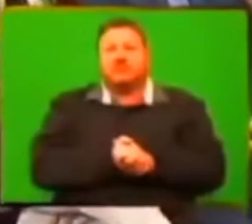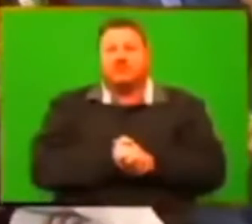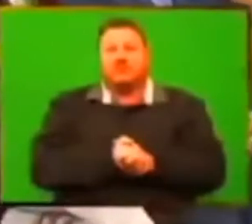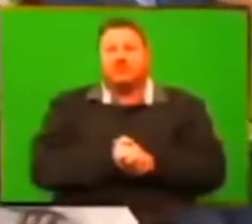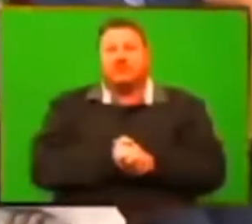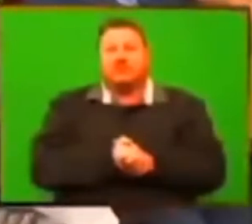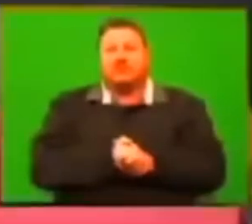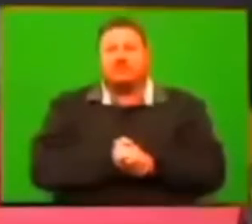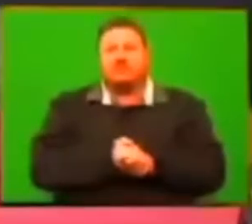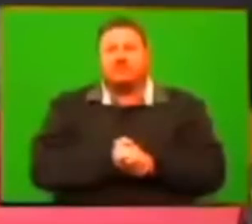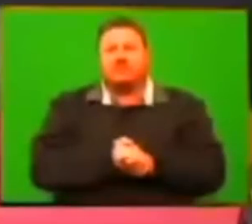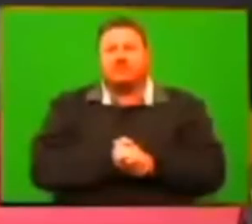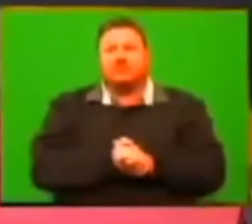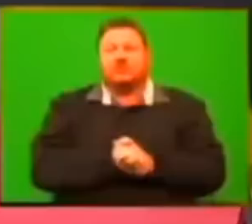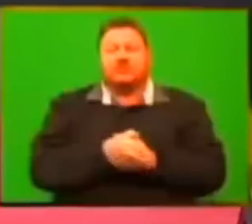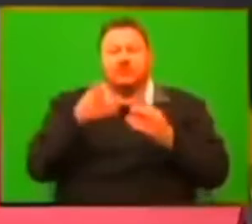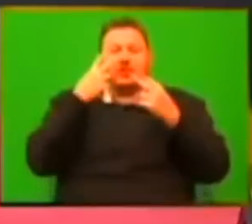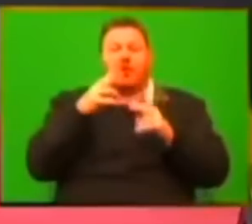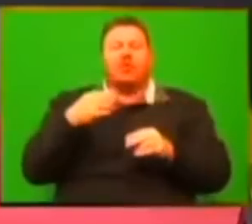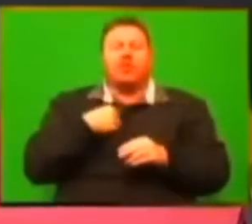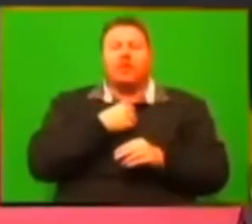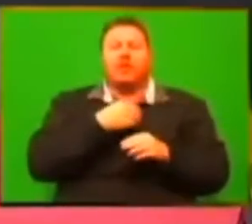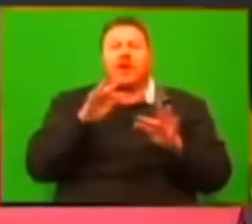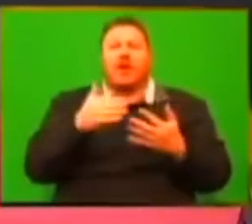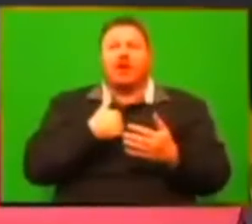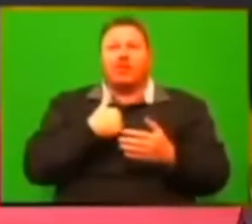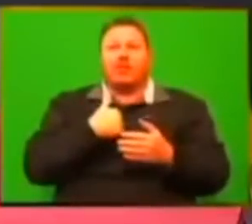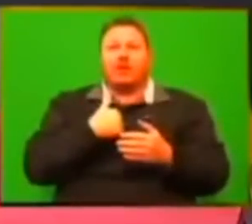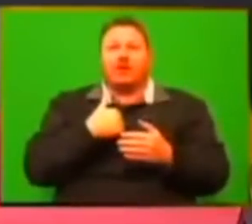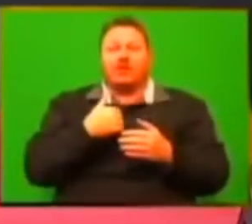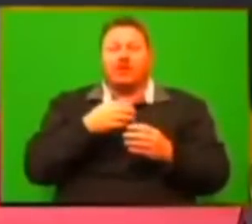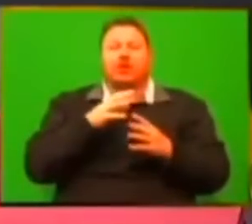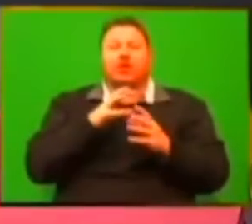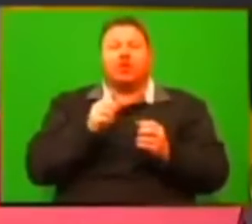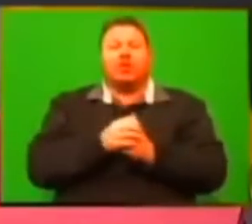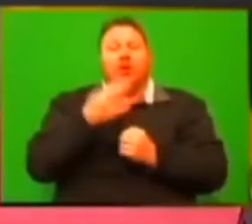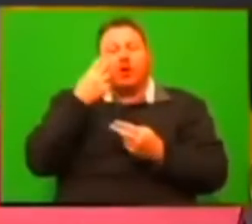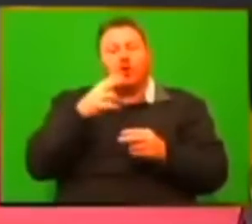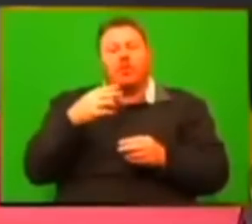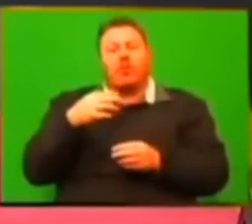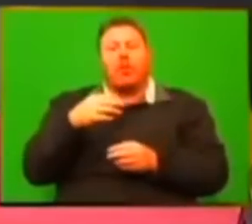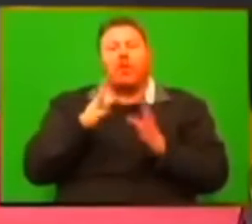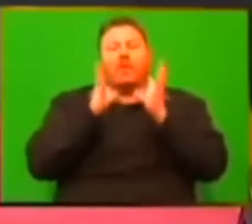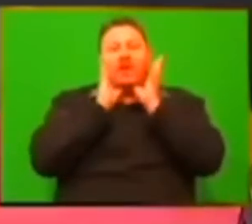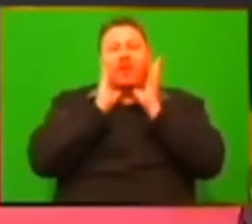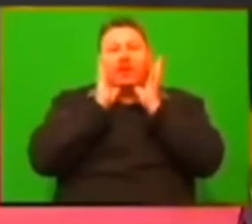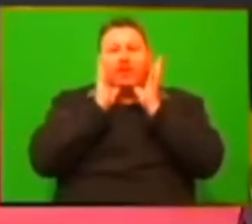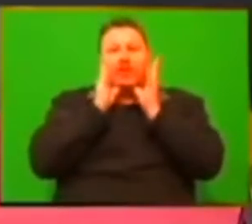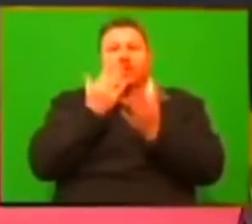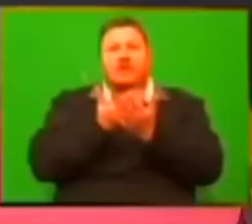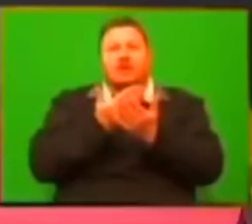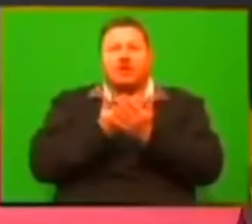Honorable member, can you allow me please to conclude? Honorable MALEMA, you can take the